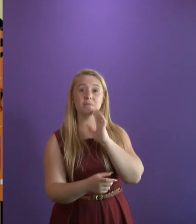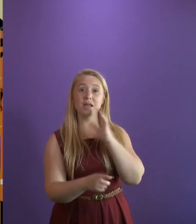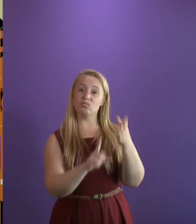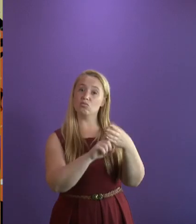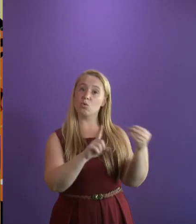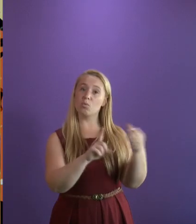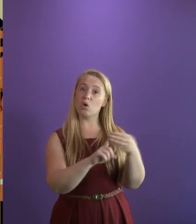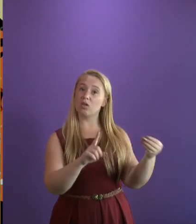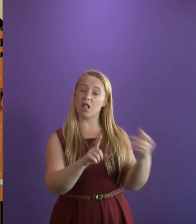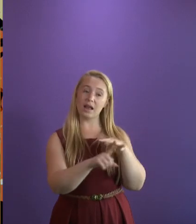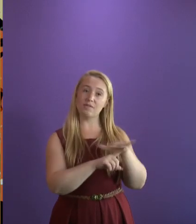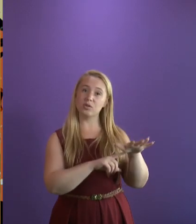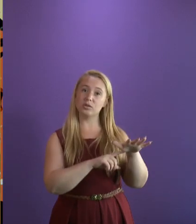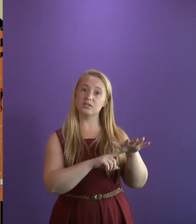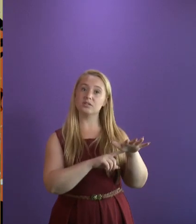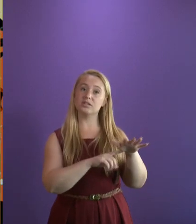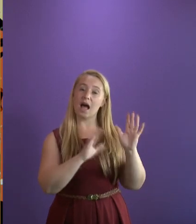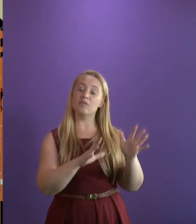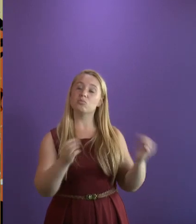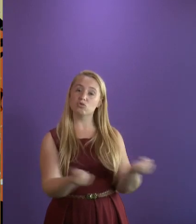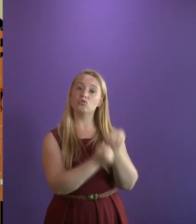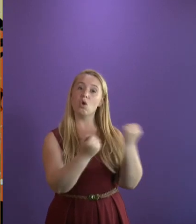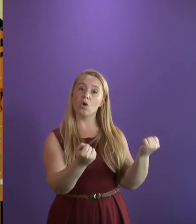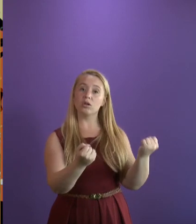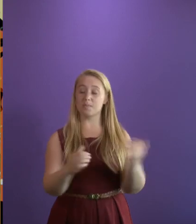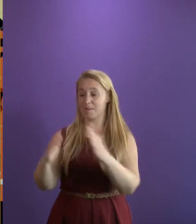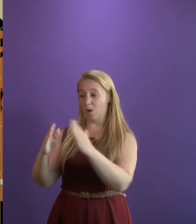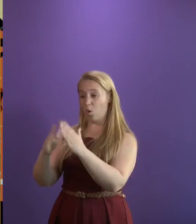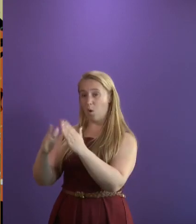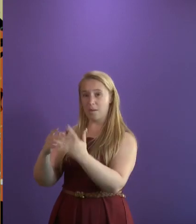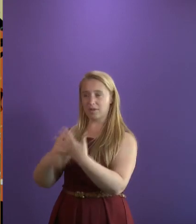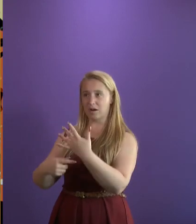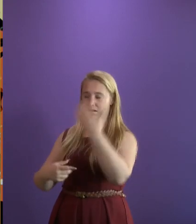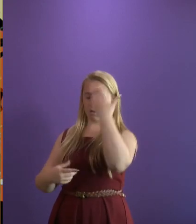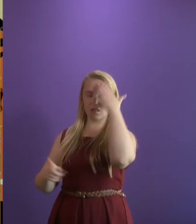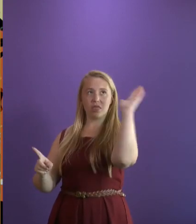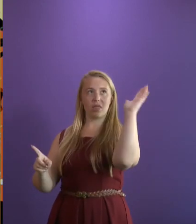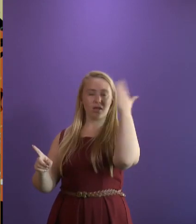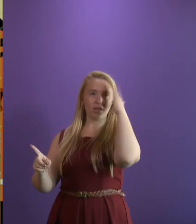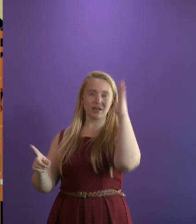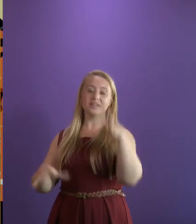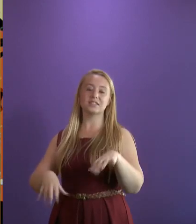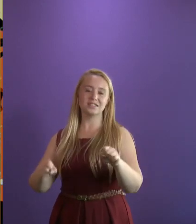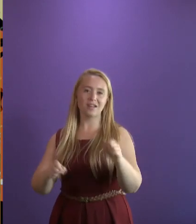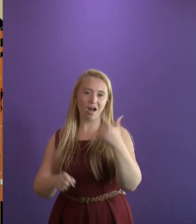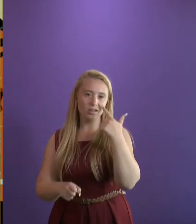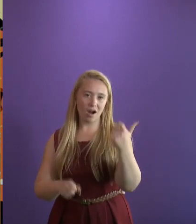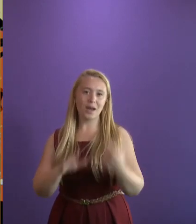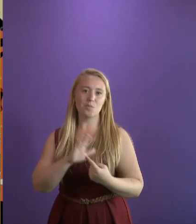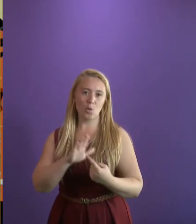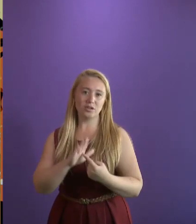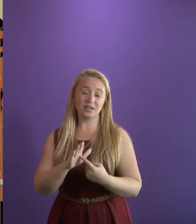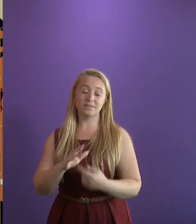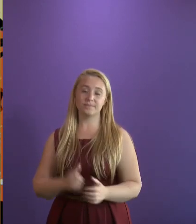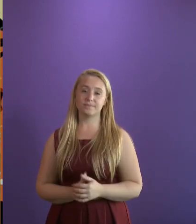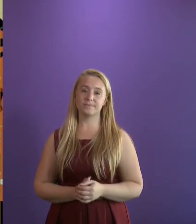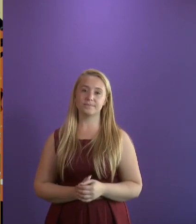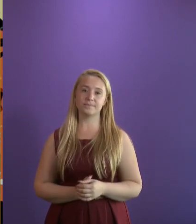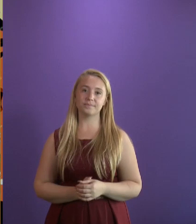that kind of an influence at home as well. I've lost my train of thought now. But yeah, starting young is really important.